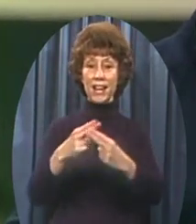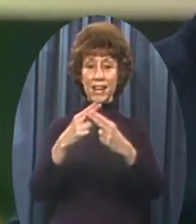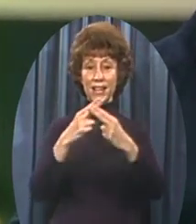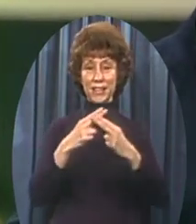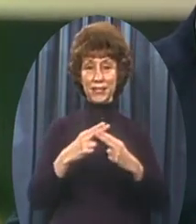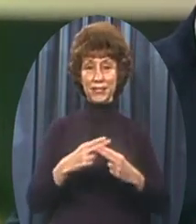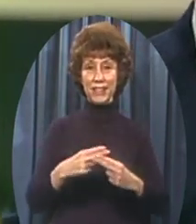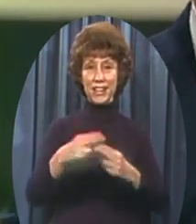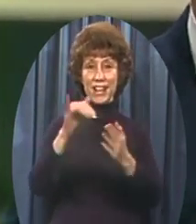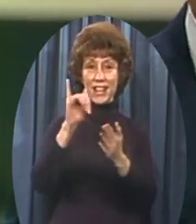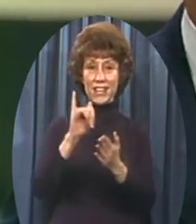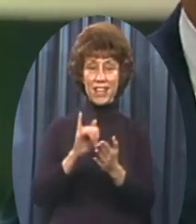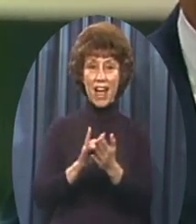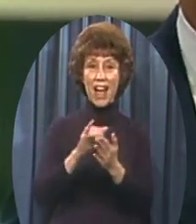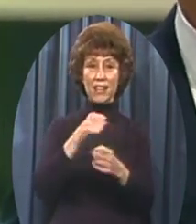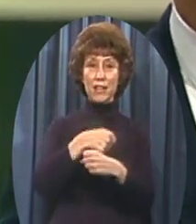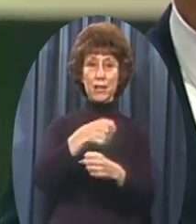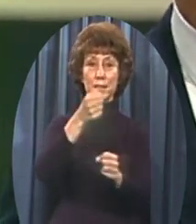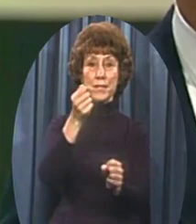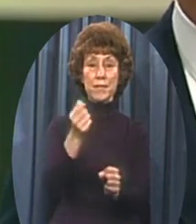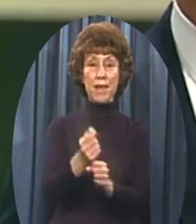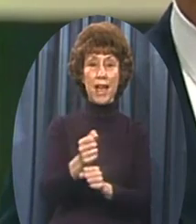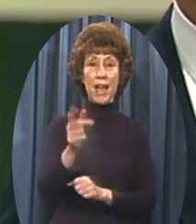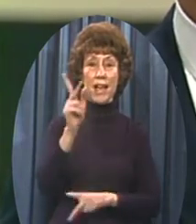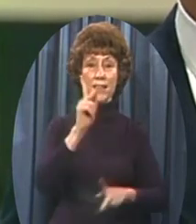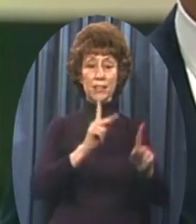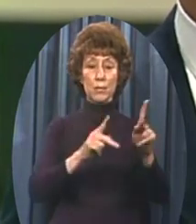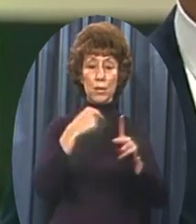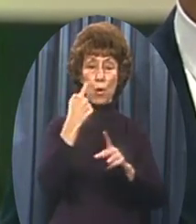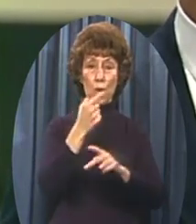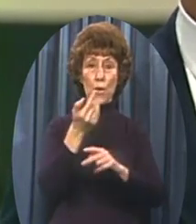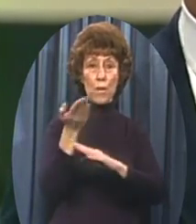name which sets the captive free.